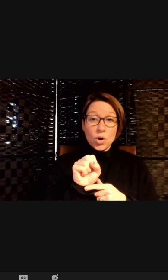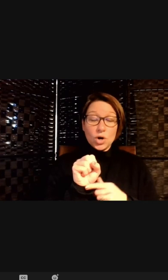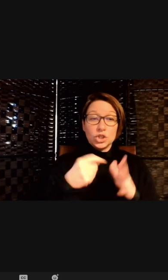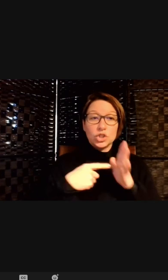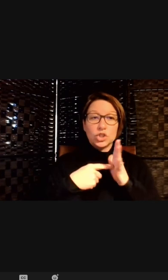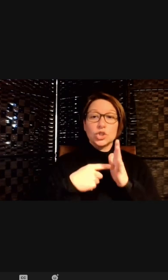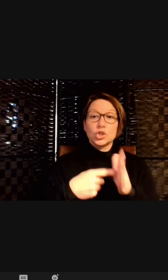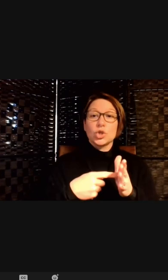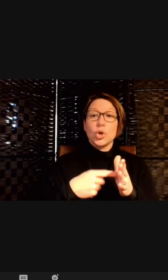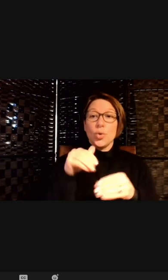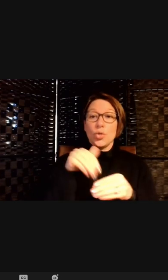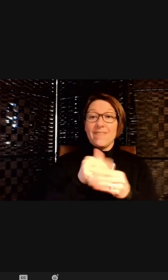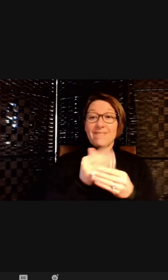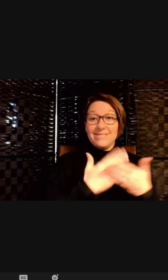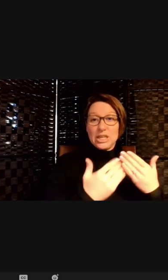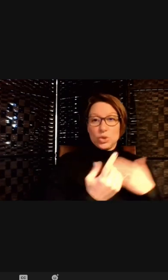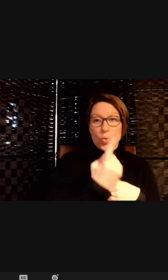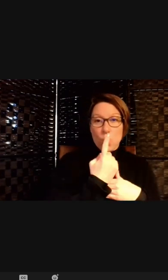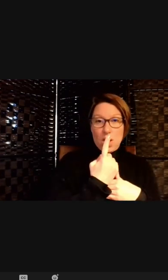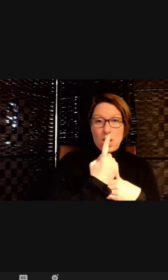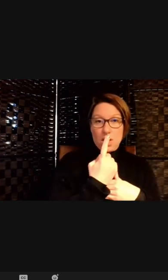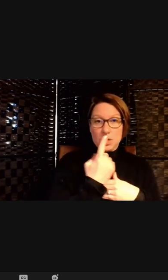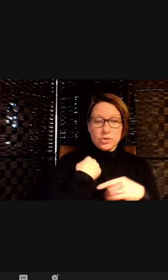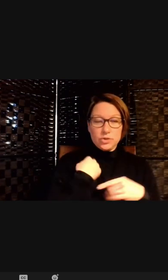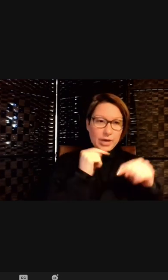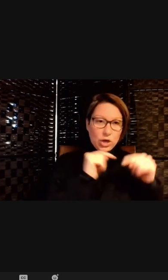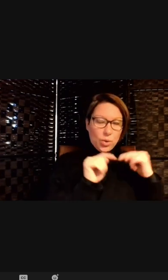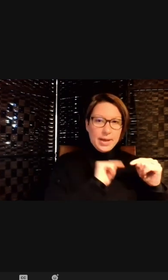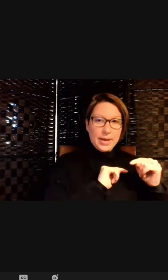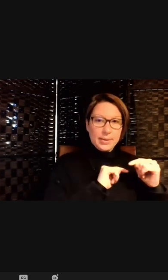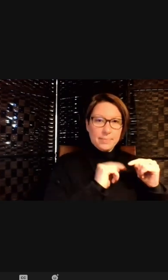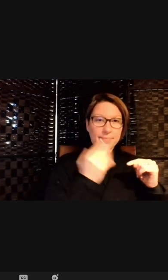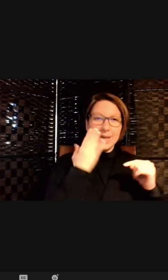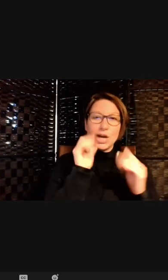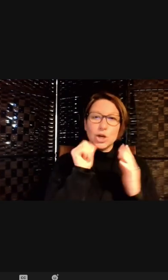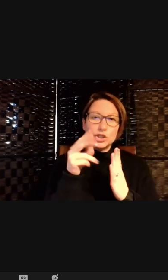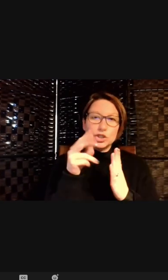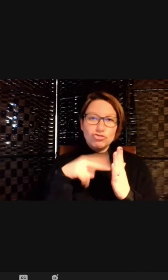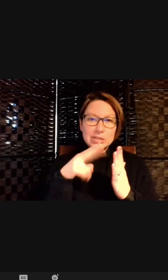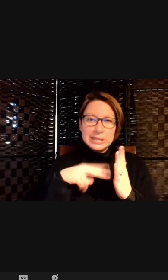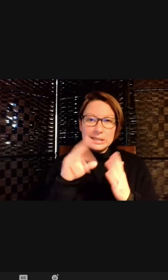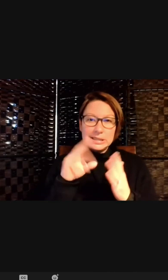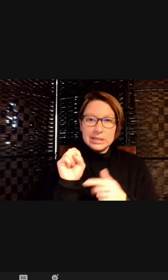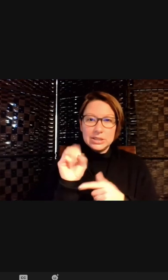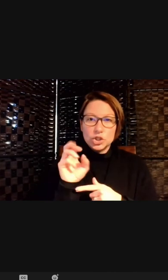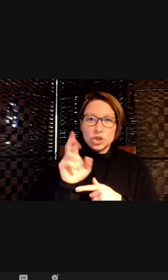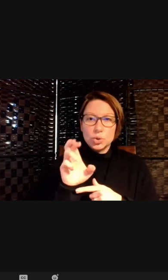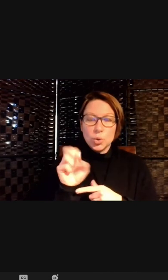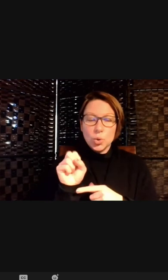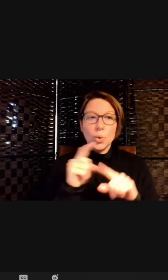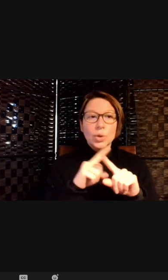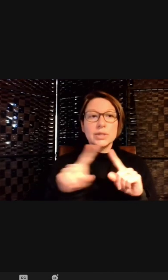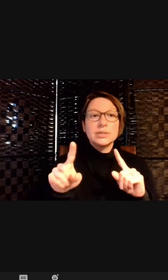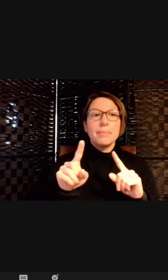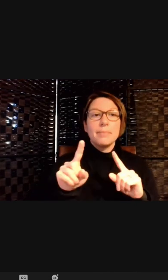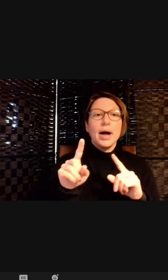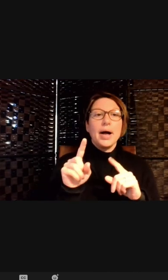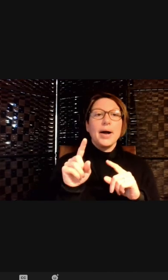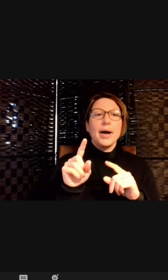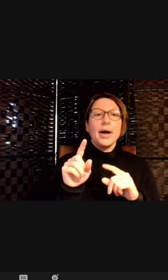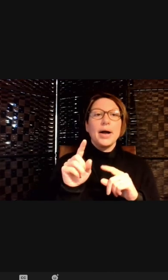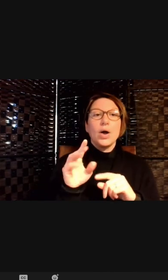in a phase 1. So if I go back, and I know I didn't read off all their scores to you, but things like